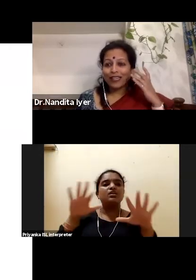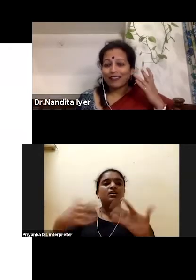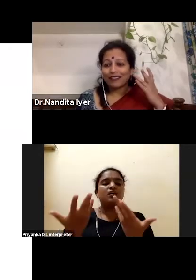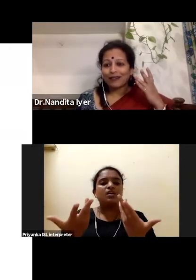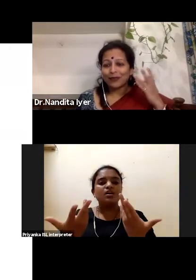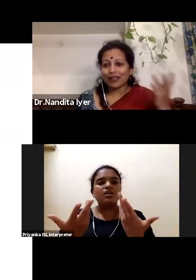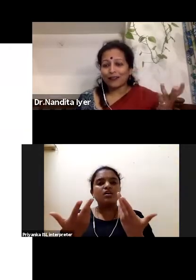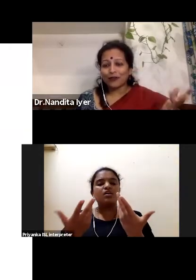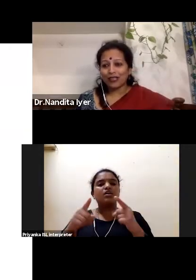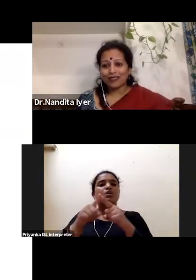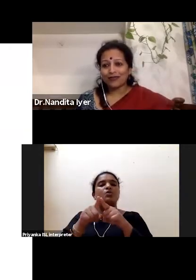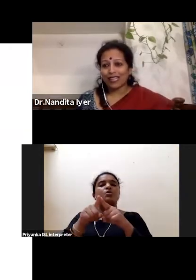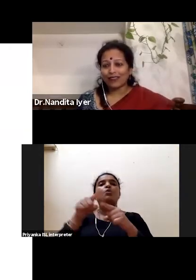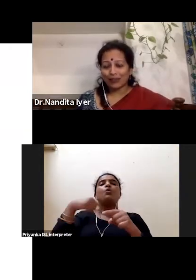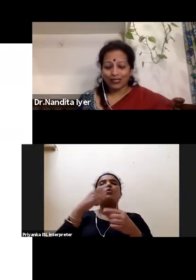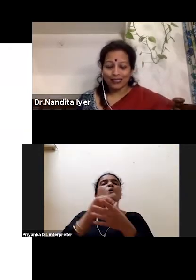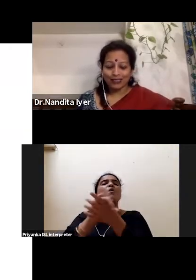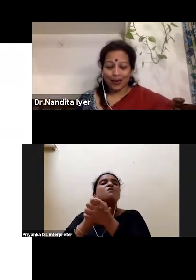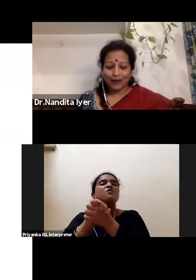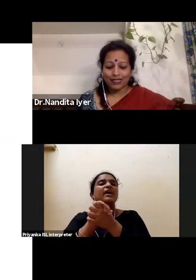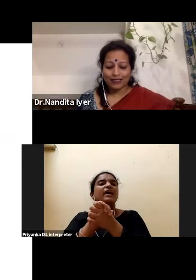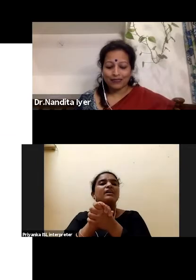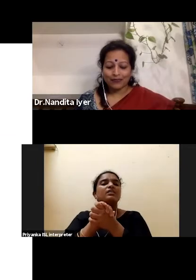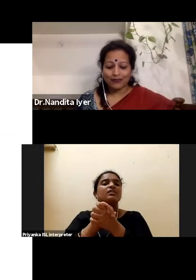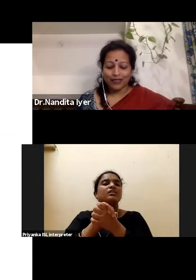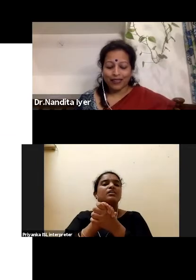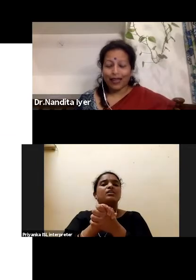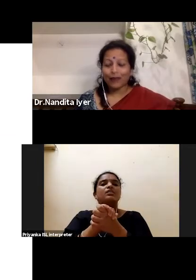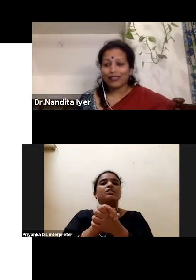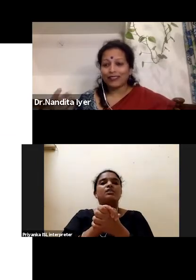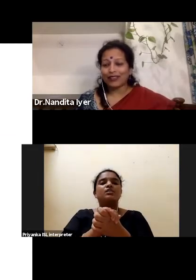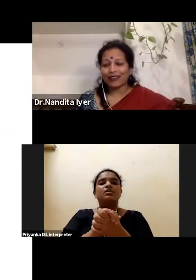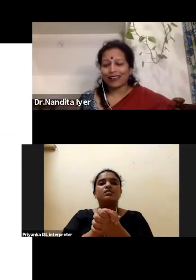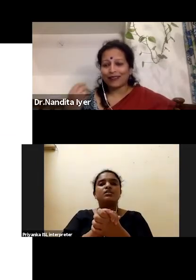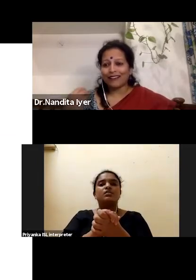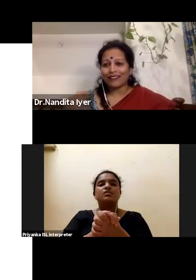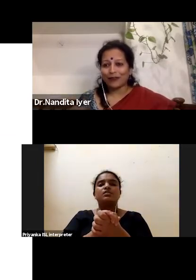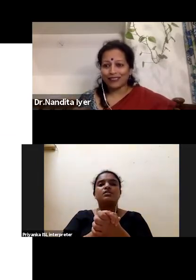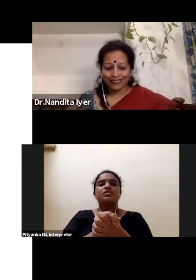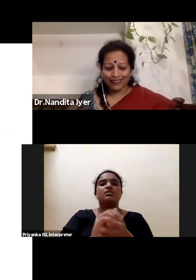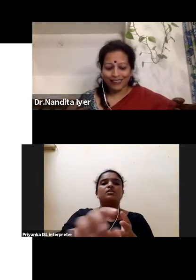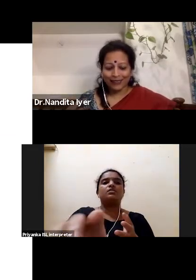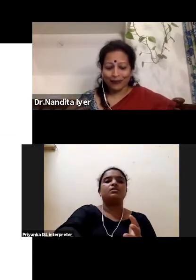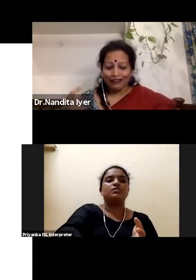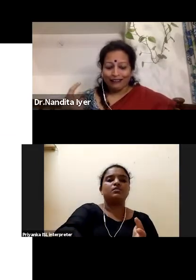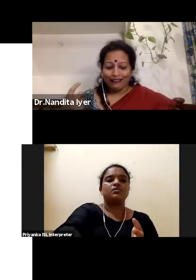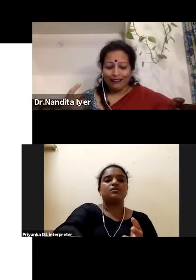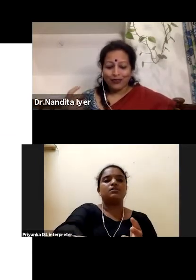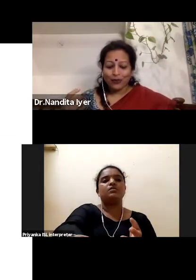a friend, Pranav, who does this very well on Instagram. His I can't recall his handle right